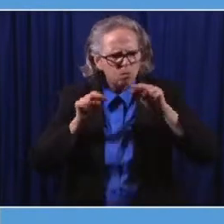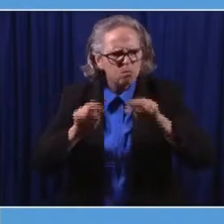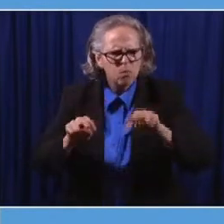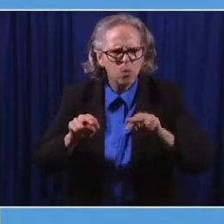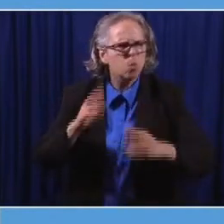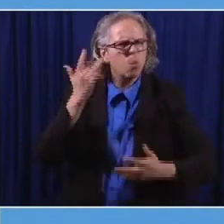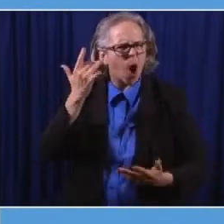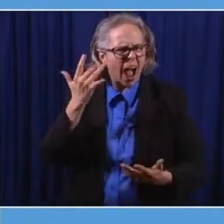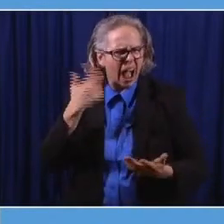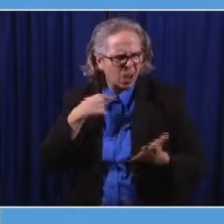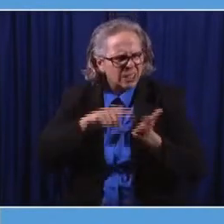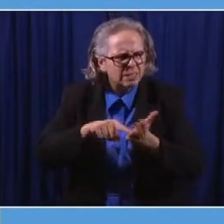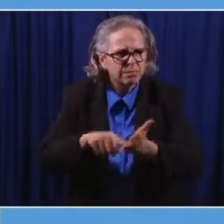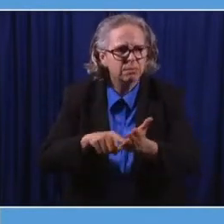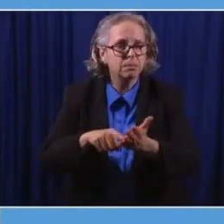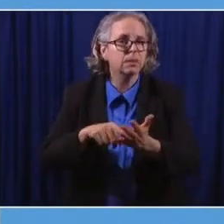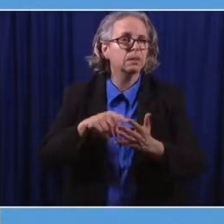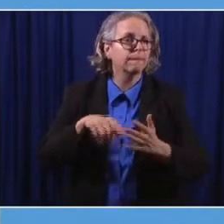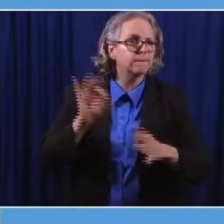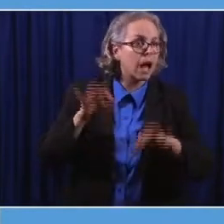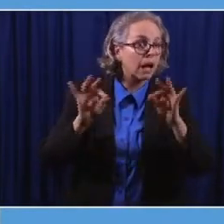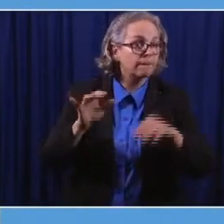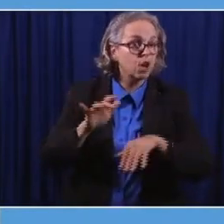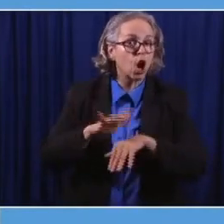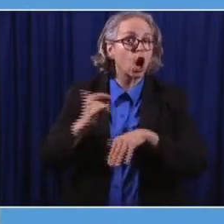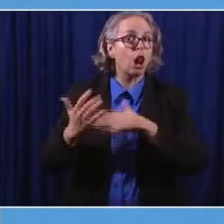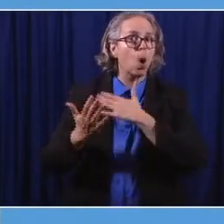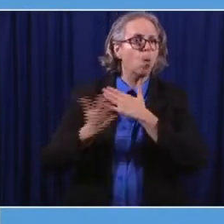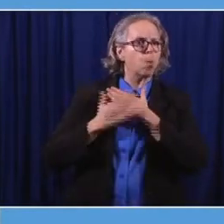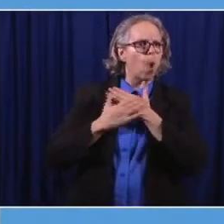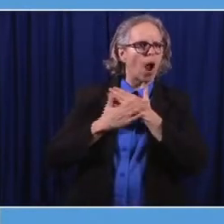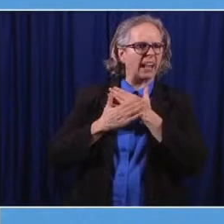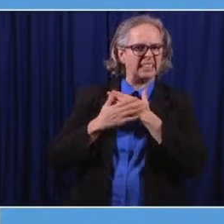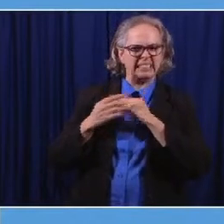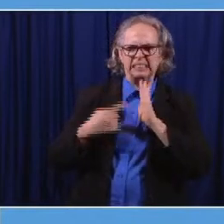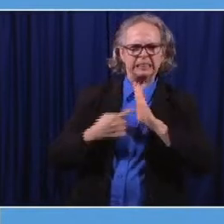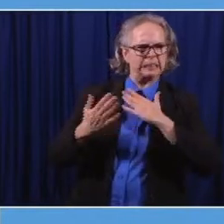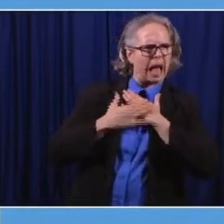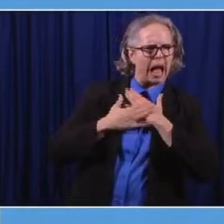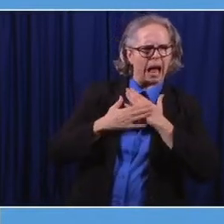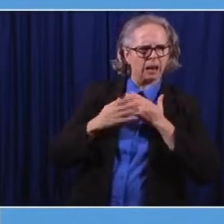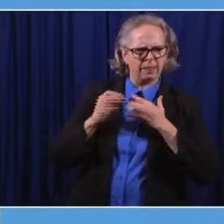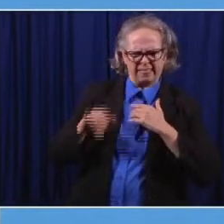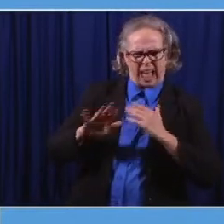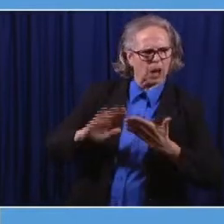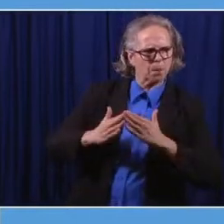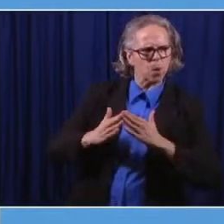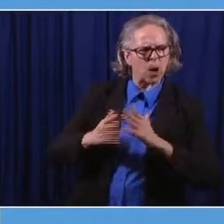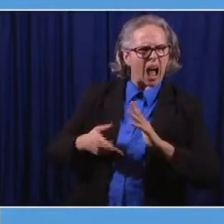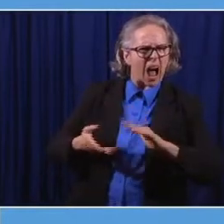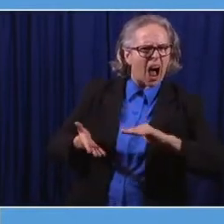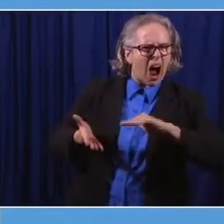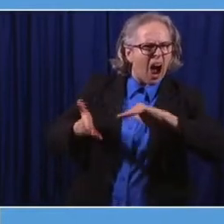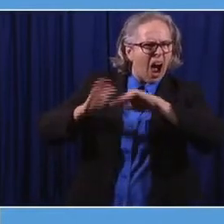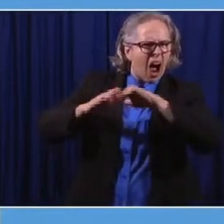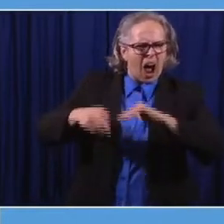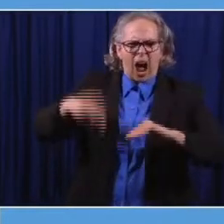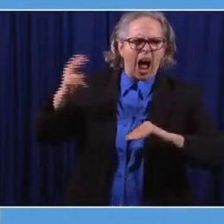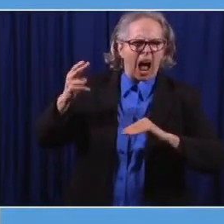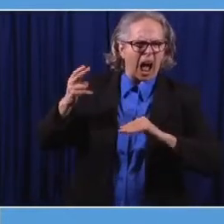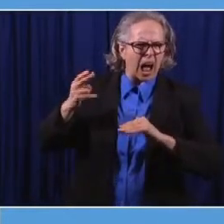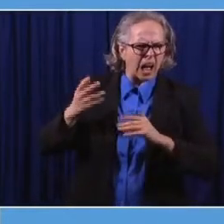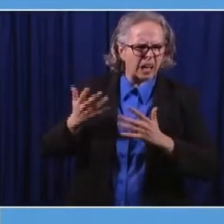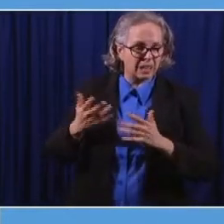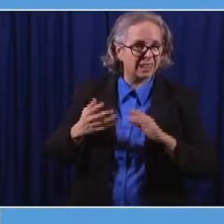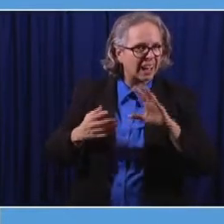possible COVID-19 cases, increase in any given community where that testing is being done. It will also allow decision